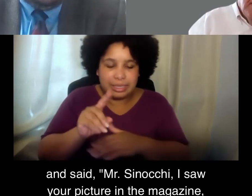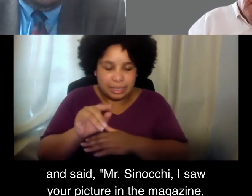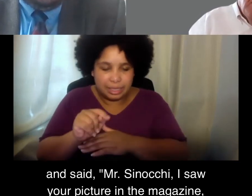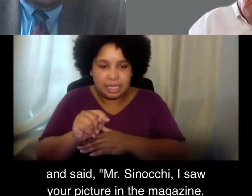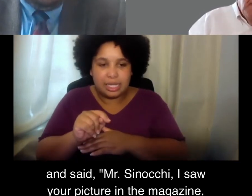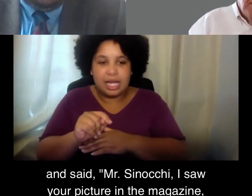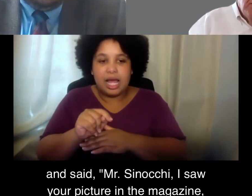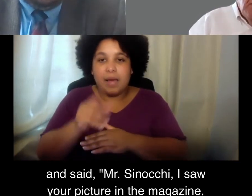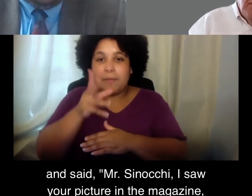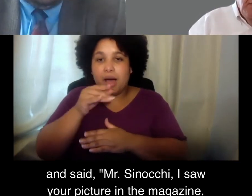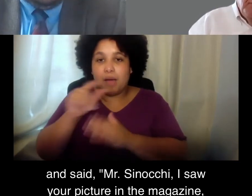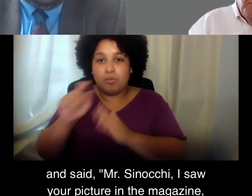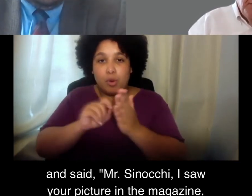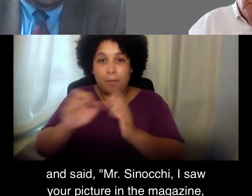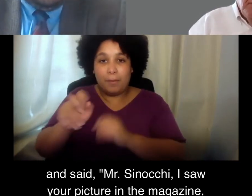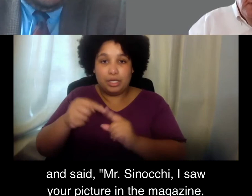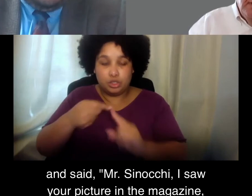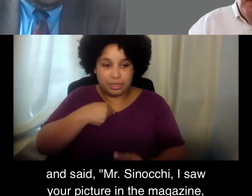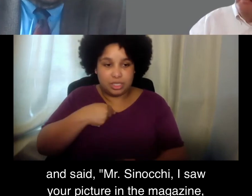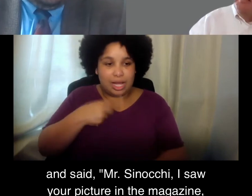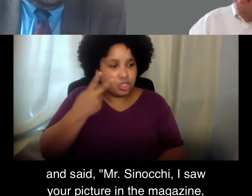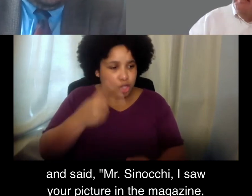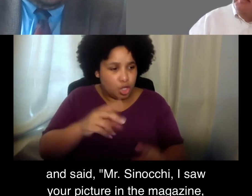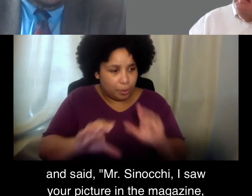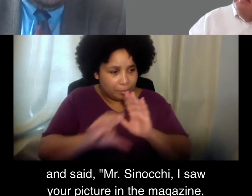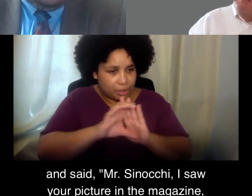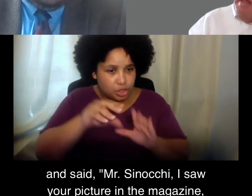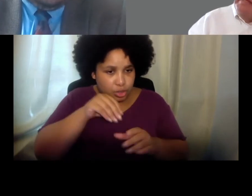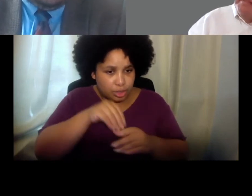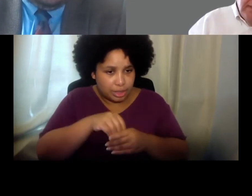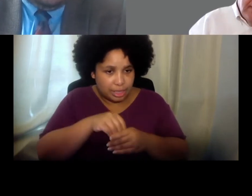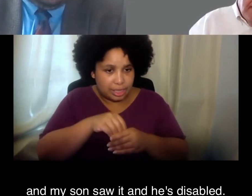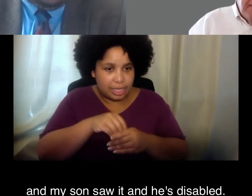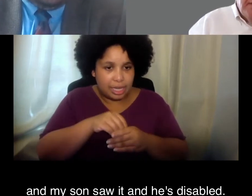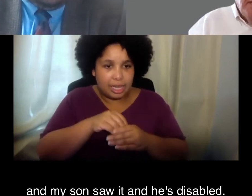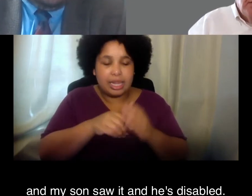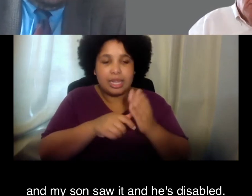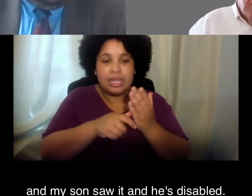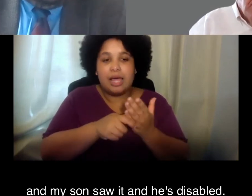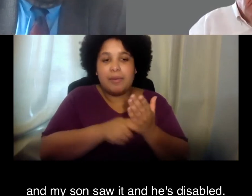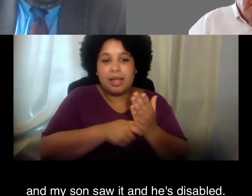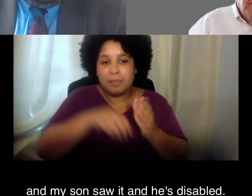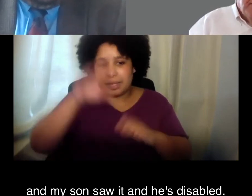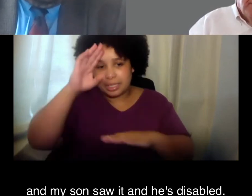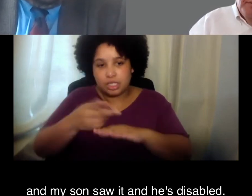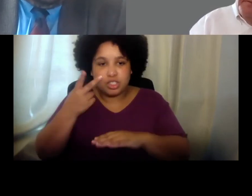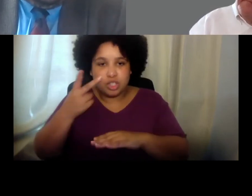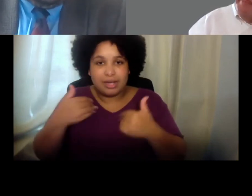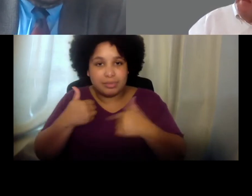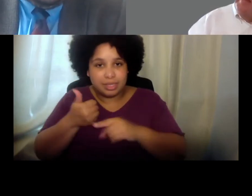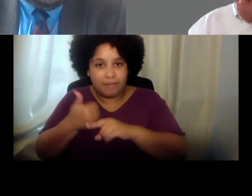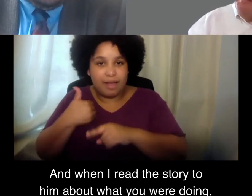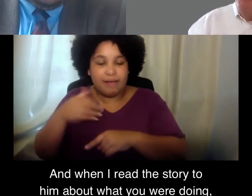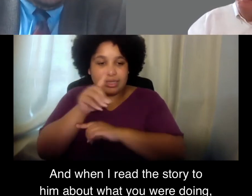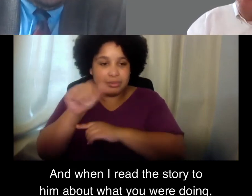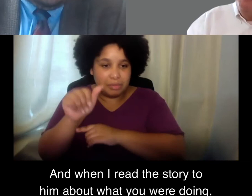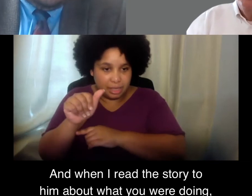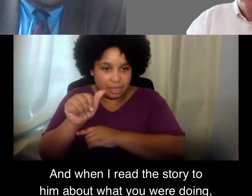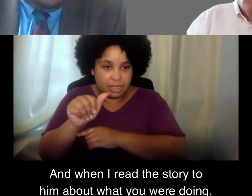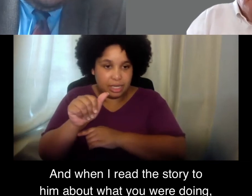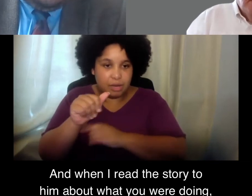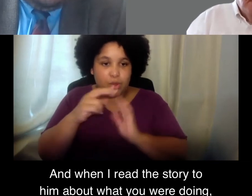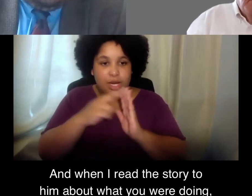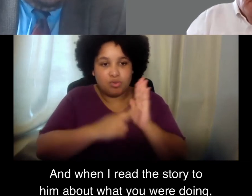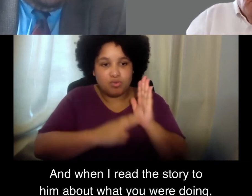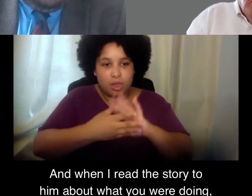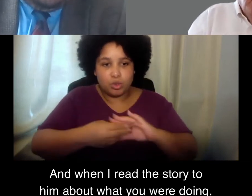Sinocchi, I saw your picture in the magazine, and my son saw it, who's disabled. And when I read the